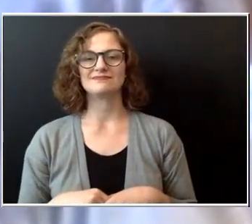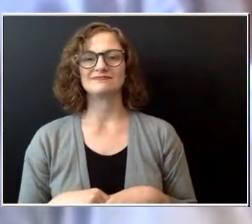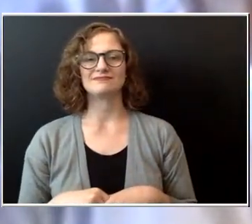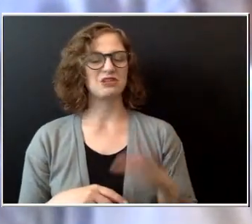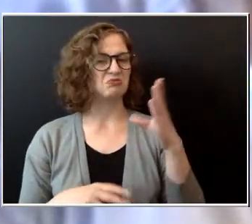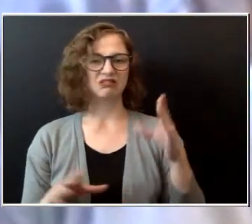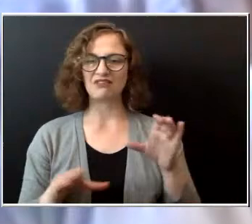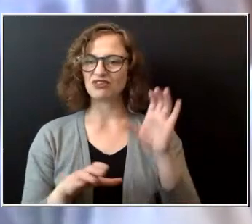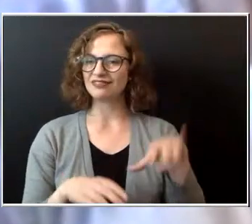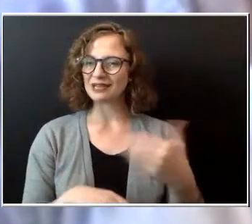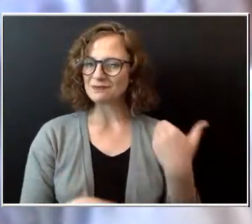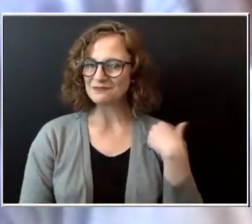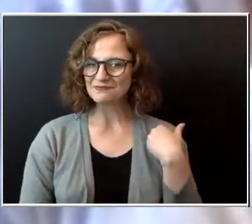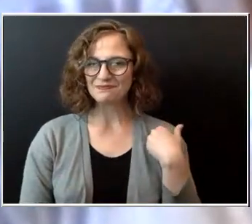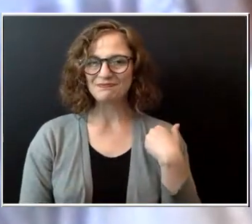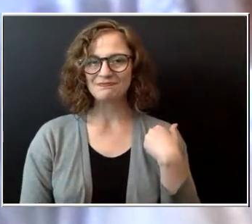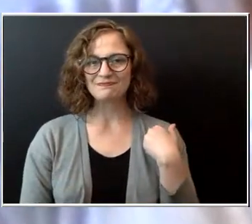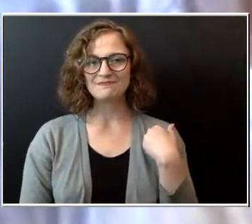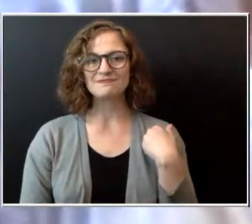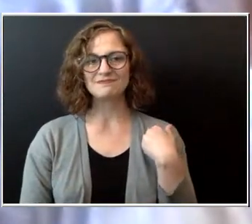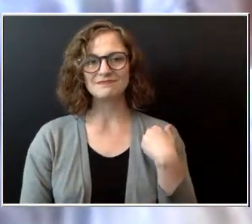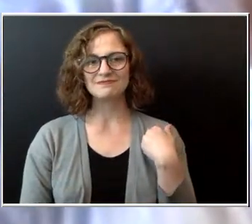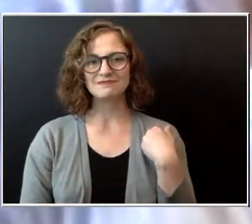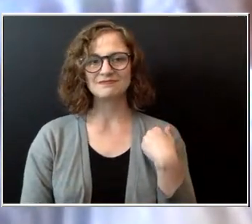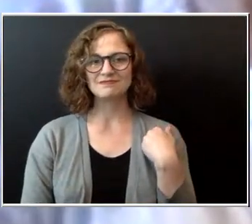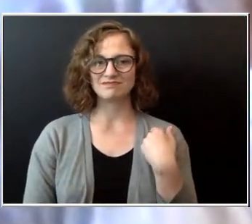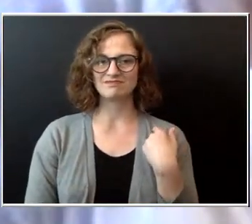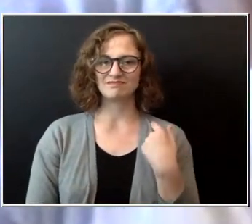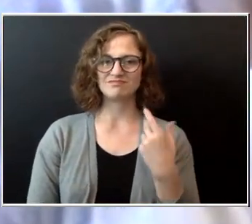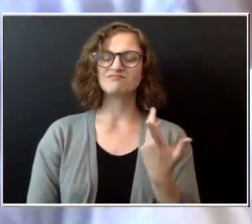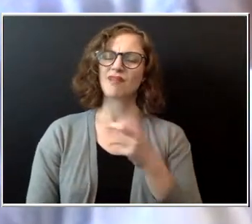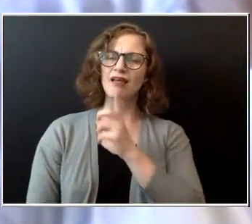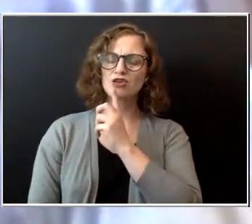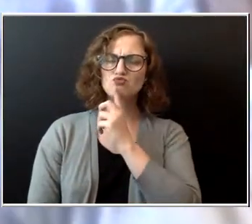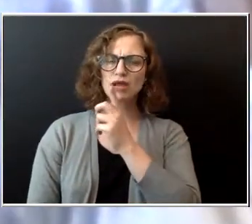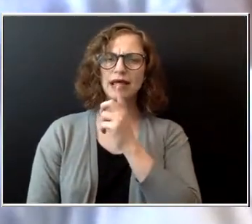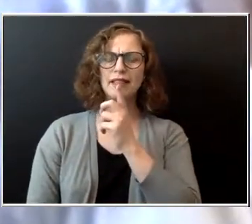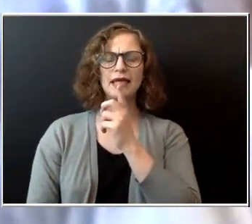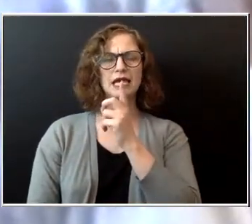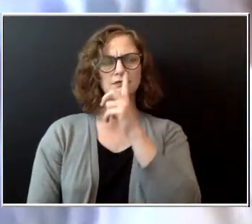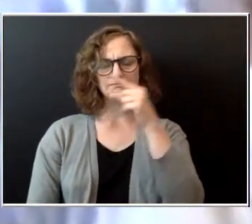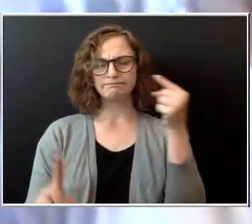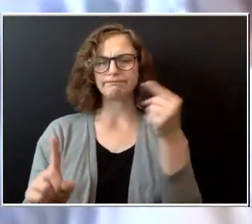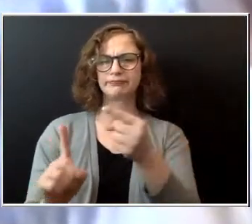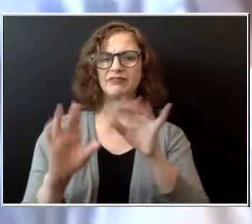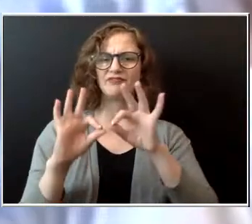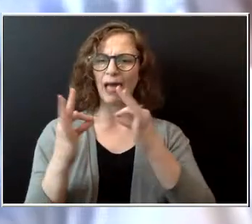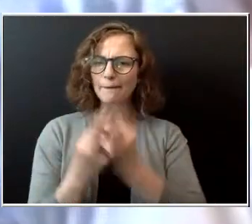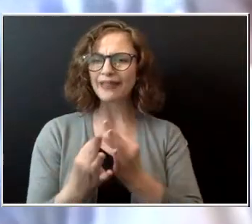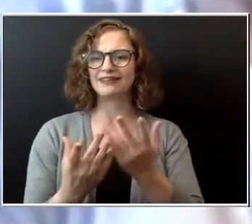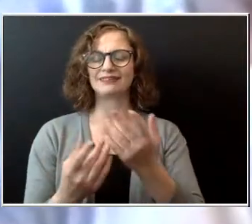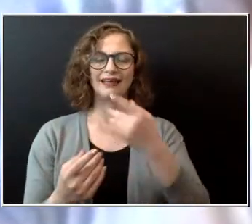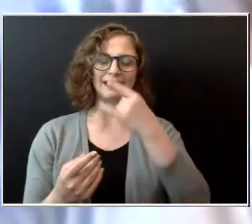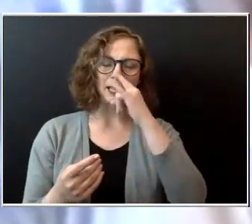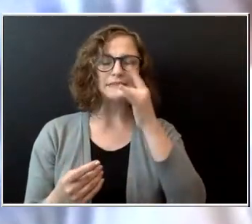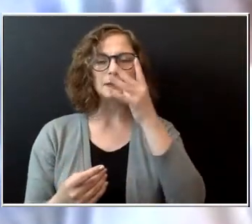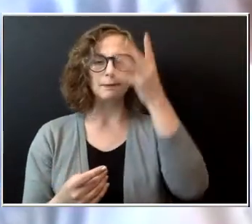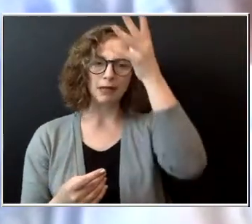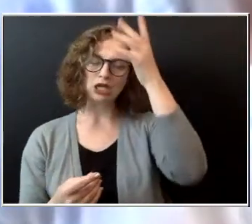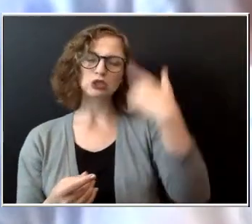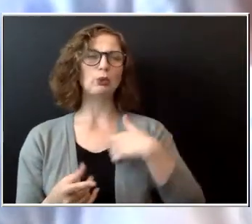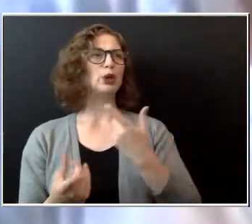before. Yeah, it kind of caters to family, like kids and parents, and we do scavenger hunts and dance